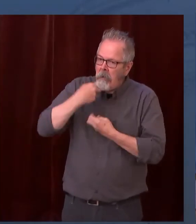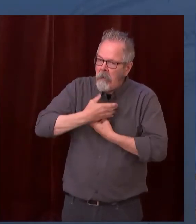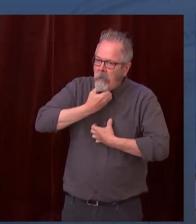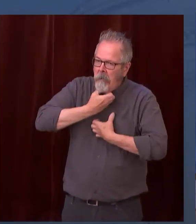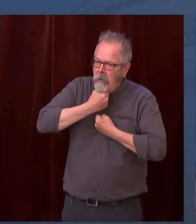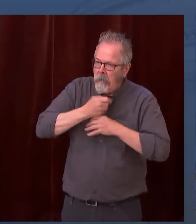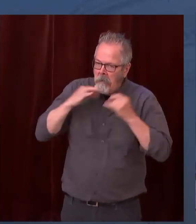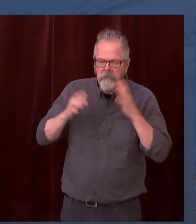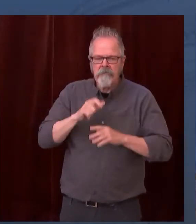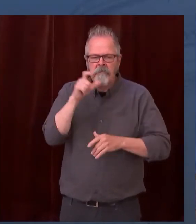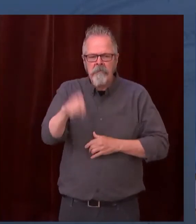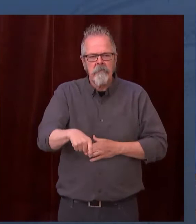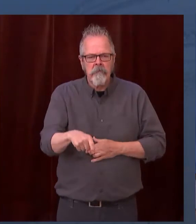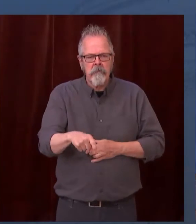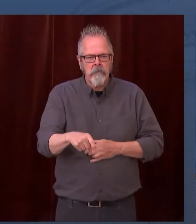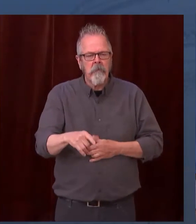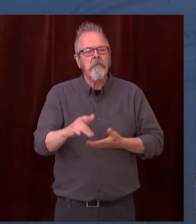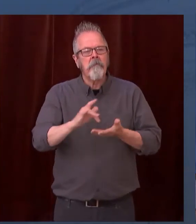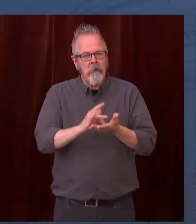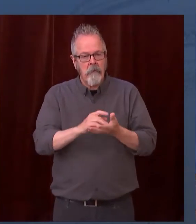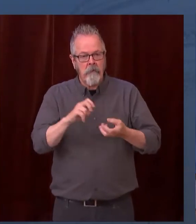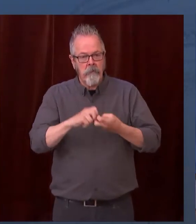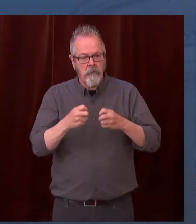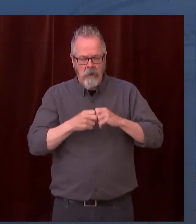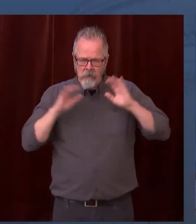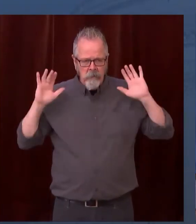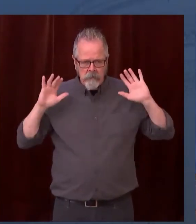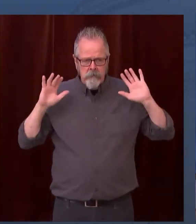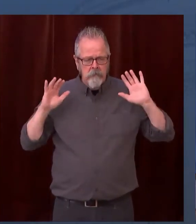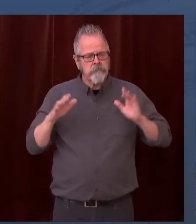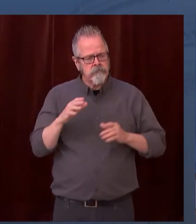we've already had. With that, happy to stand for questions.